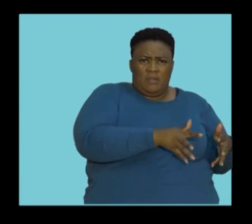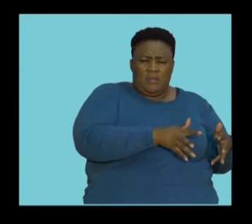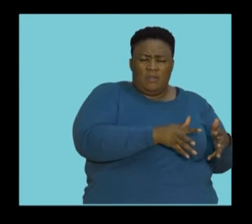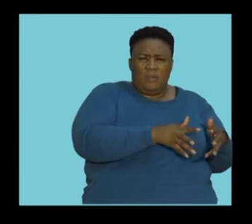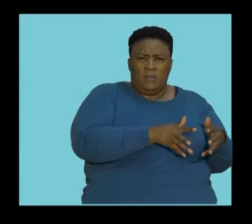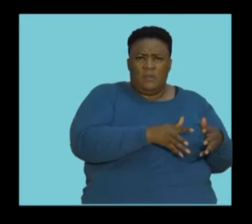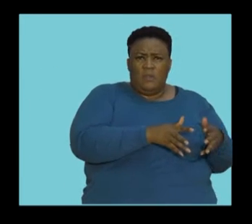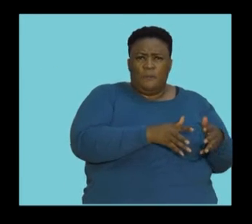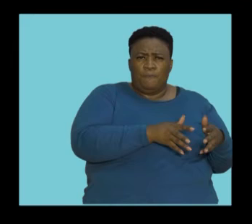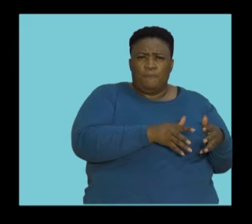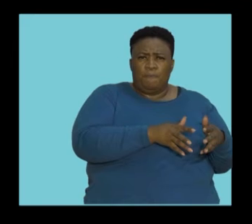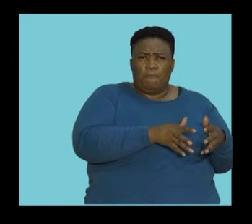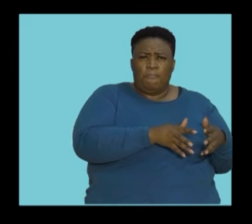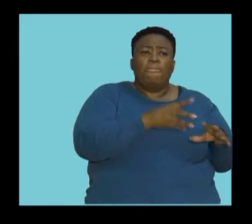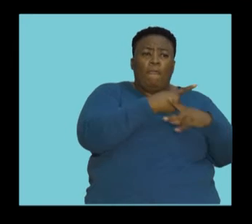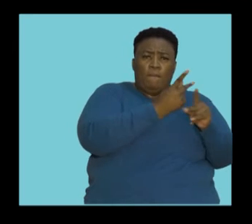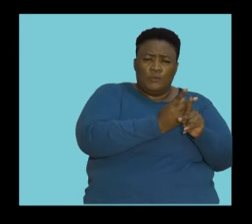before farmers have actually